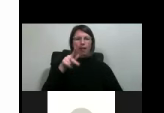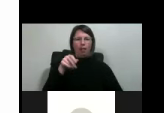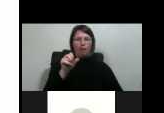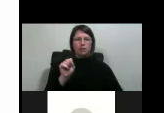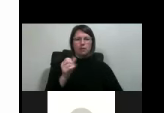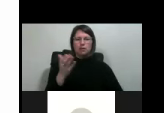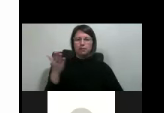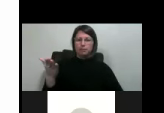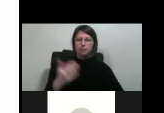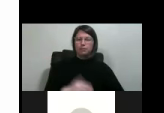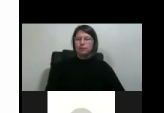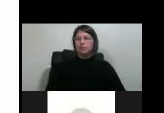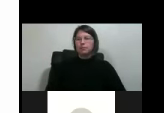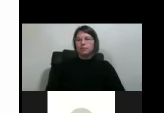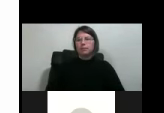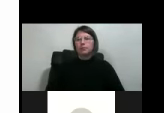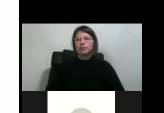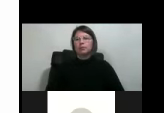unmute you now.